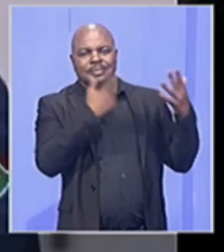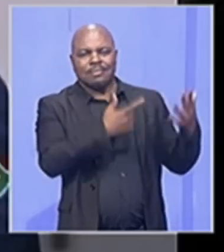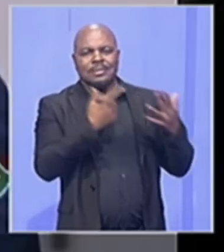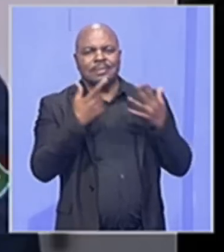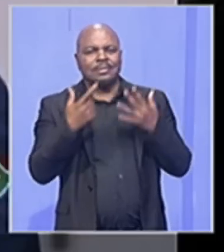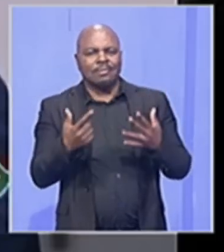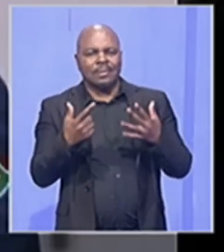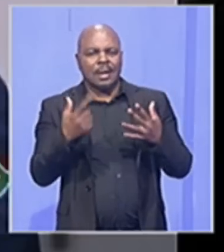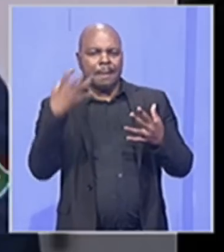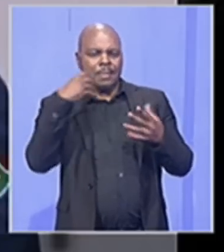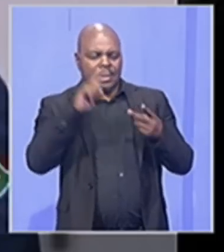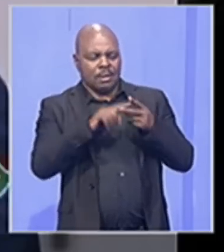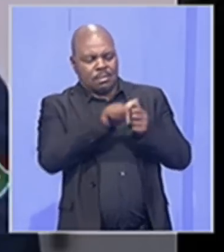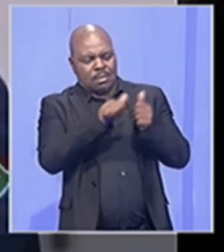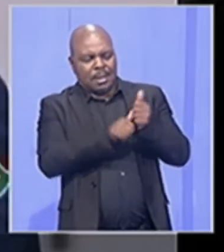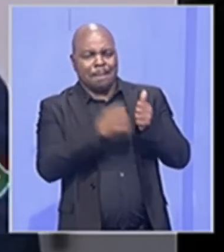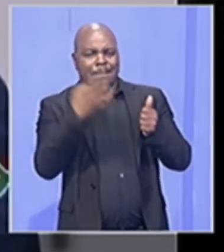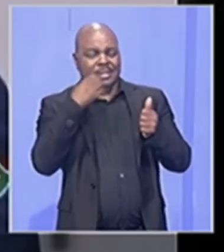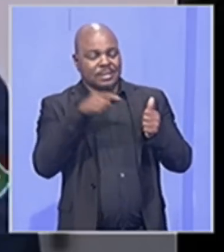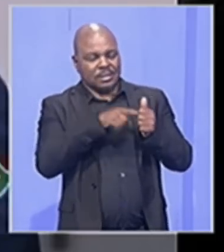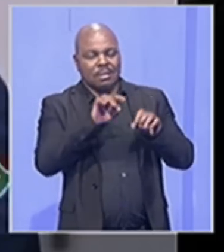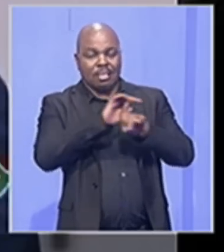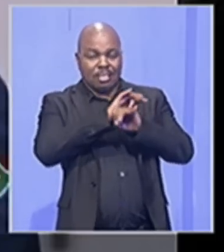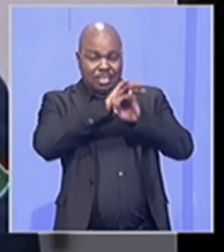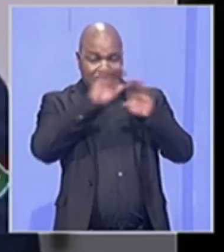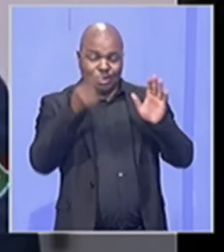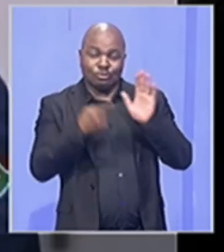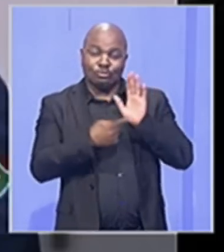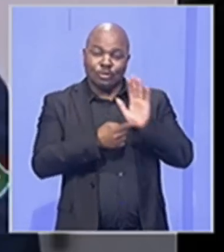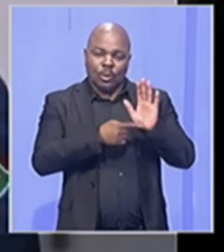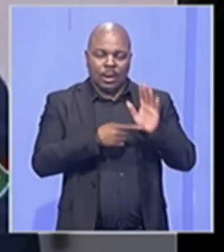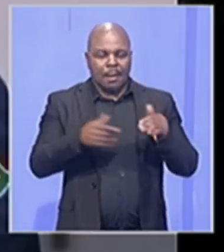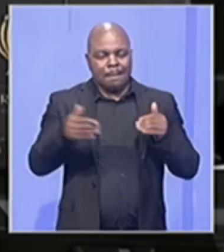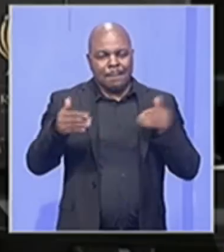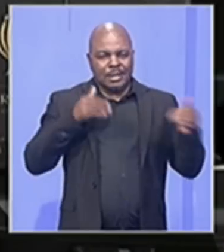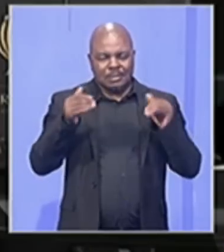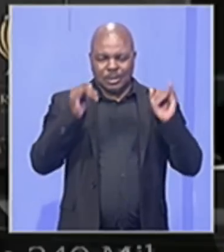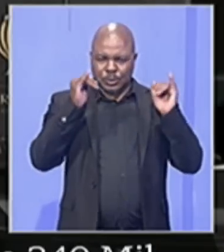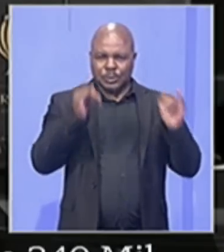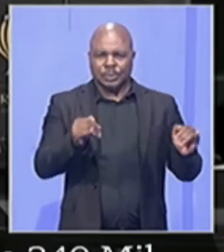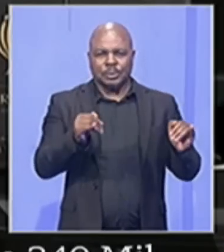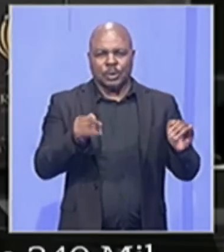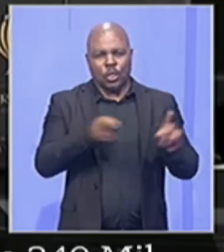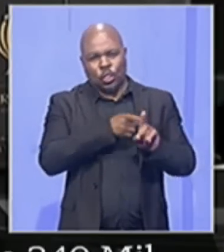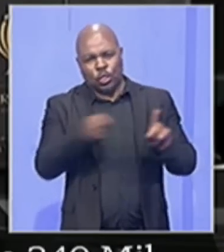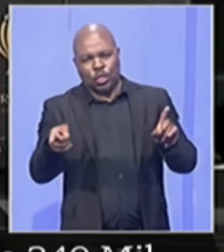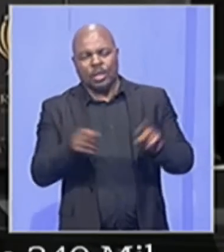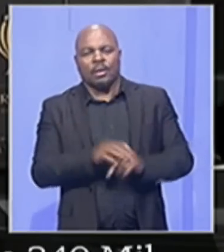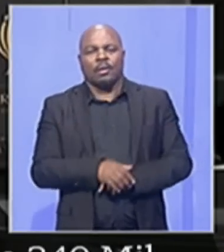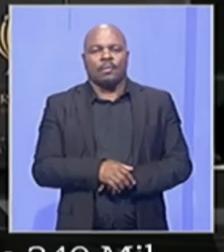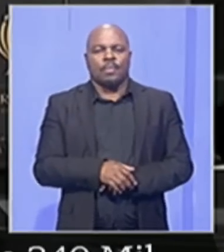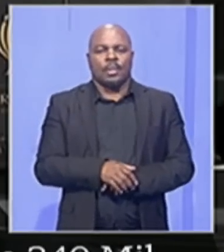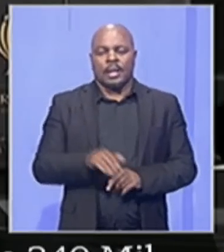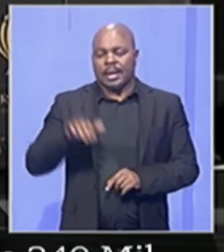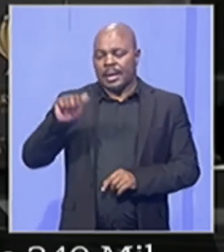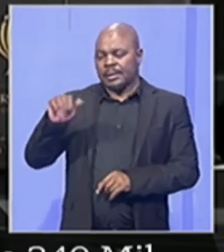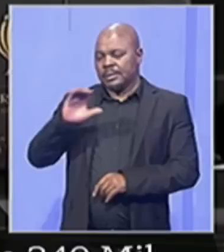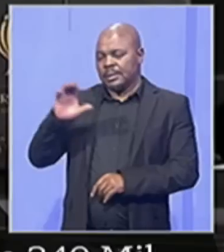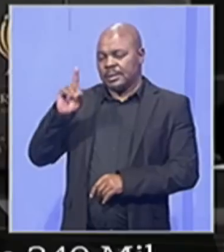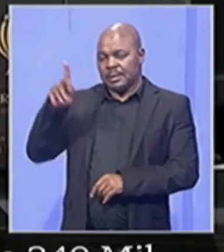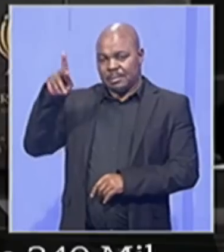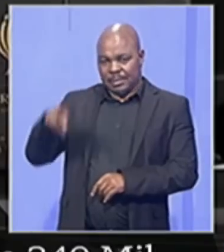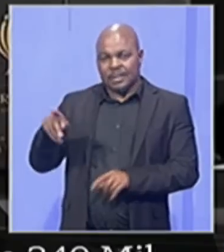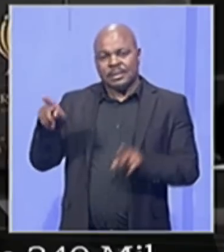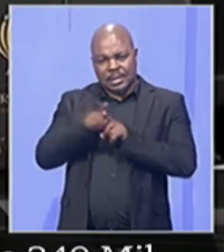ministers and deputies, is a clear example of mismanagement and excessive spending. ACDP e tsieditse kgoeletso e entsweng